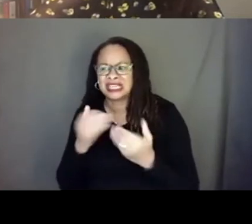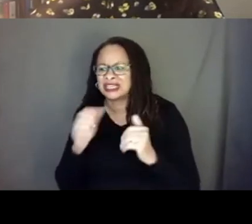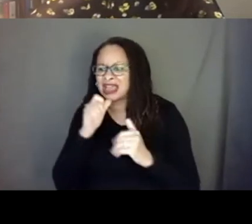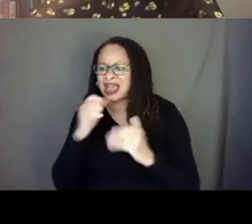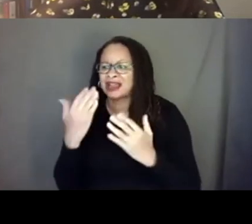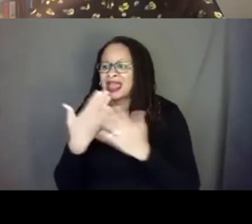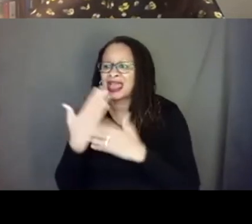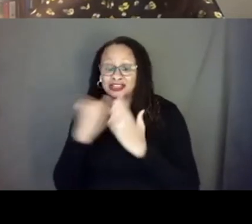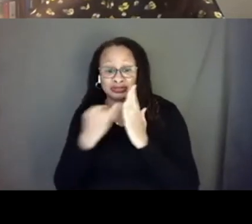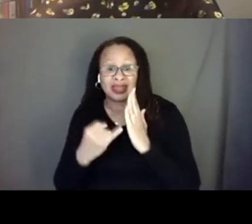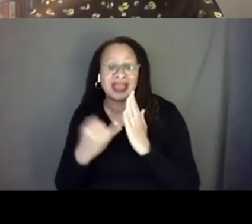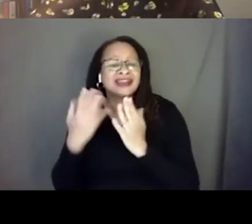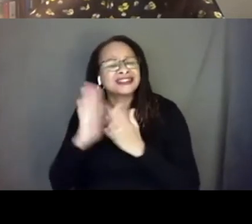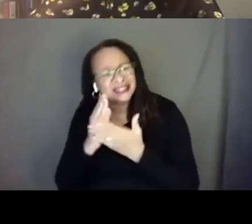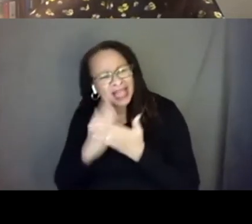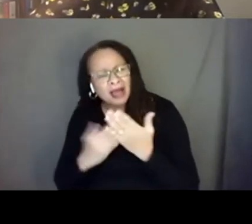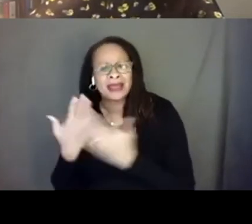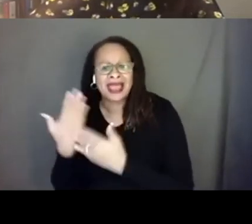know, we had a hand drawing